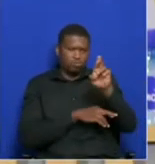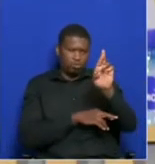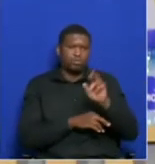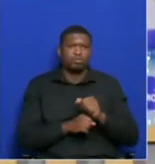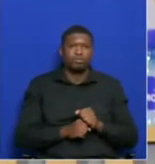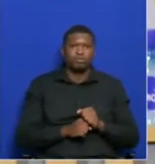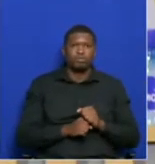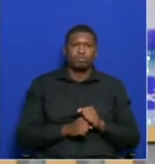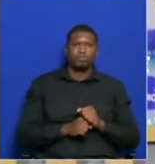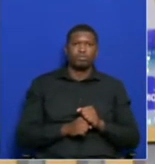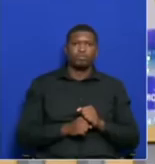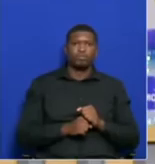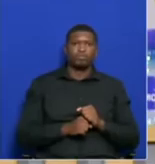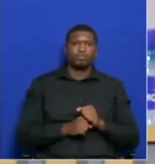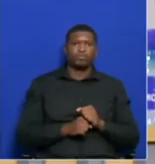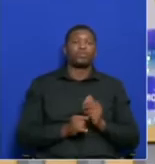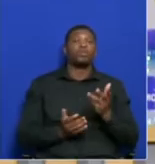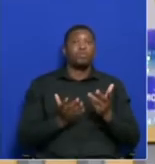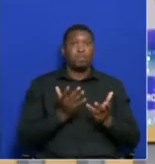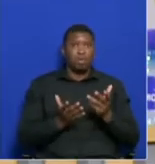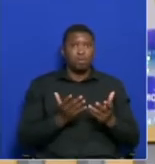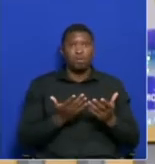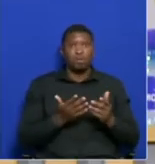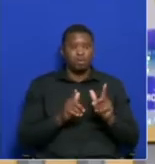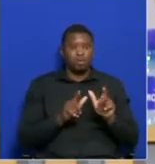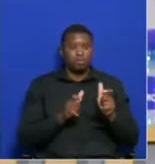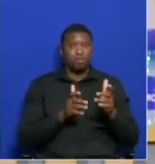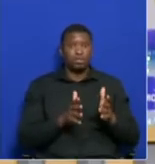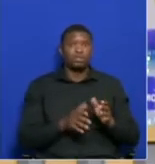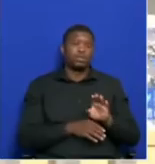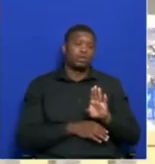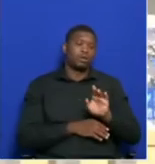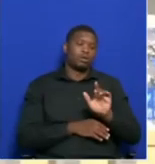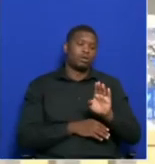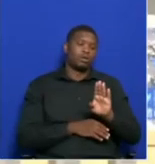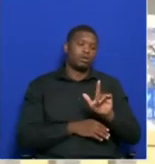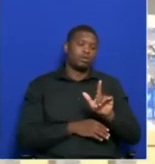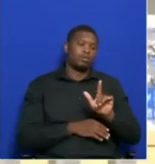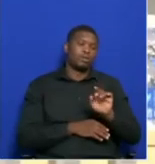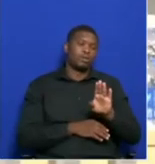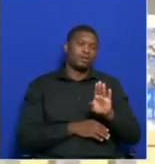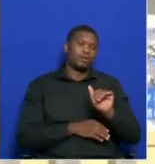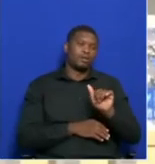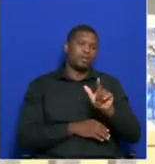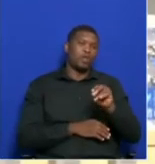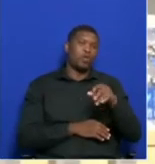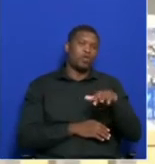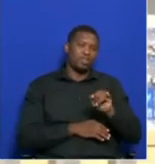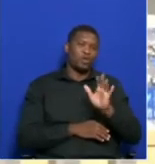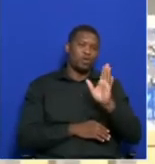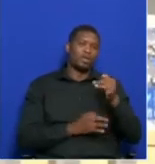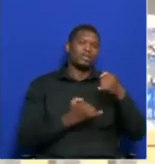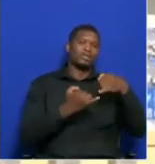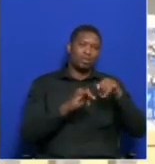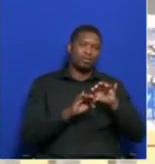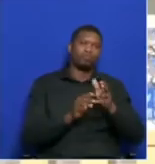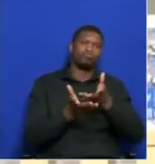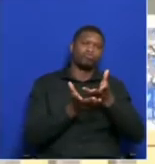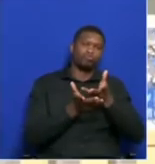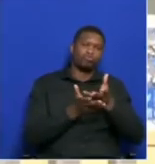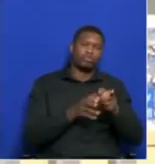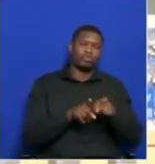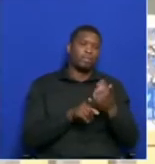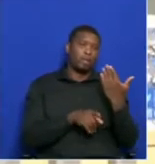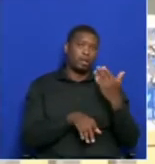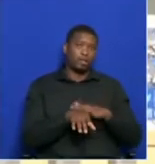Maybe Commissioner Baloyi will again take you through similar points as she did previously.